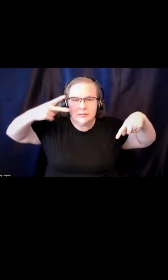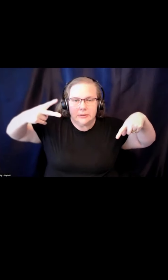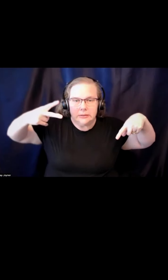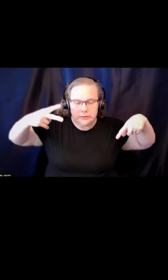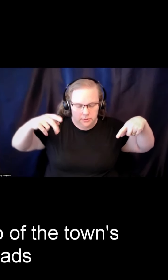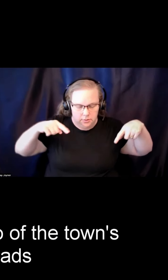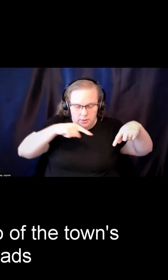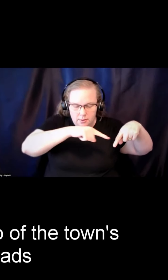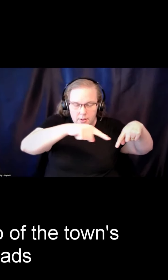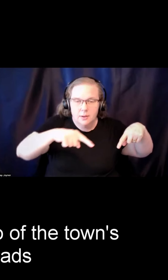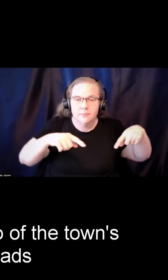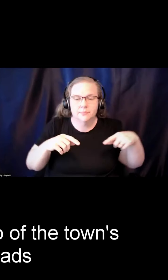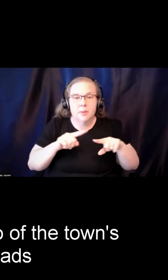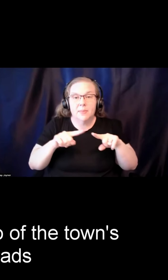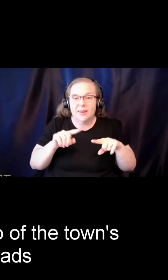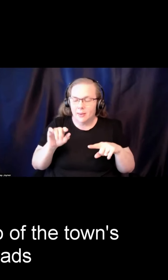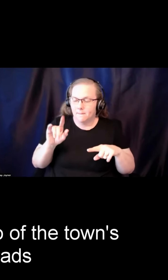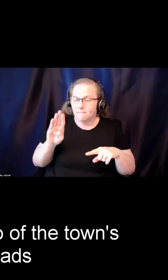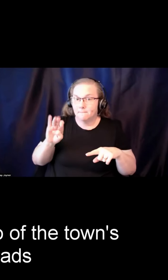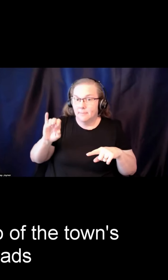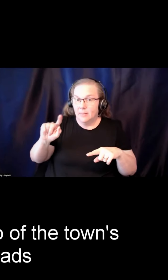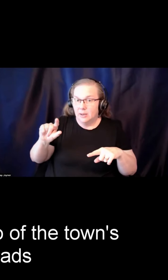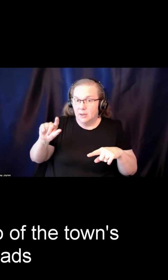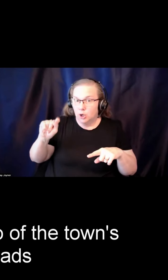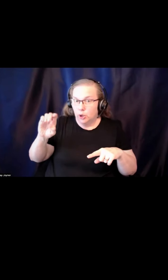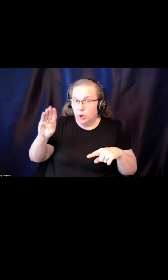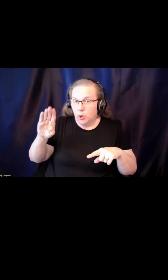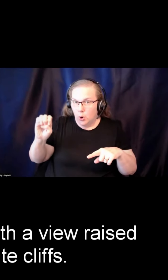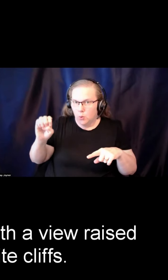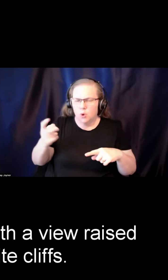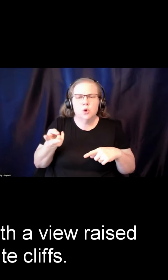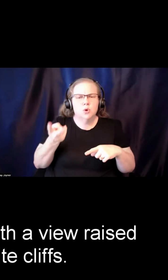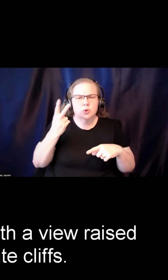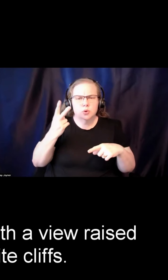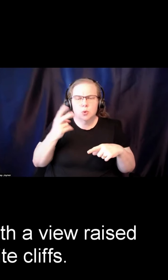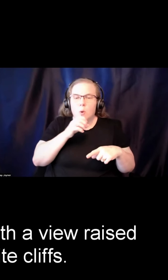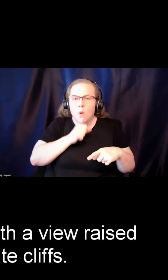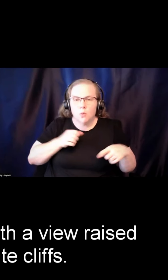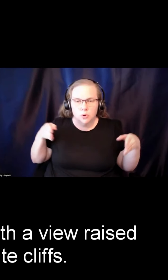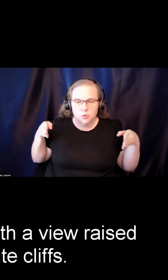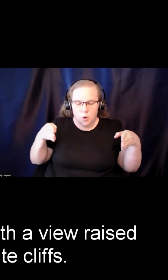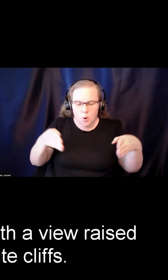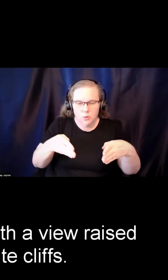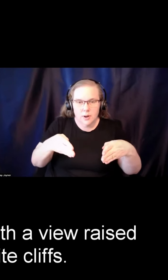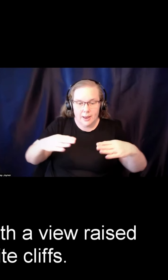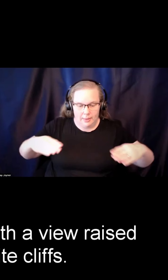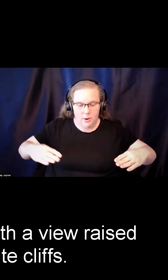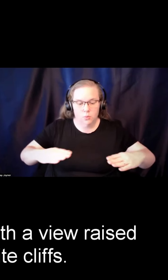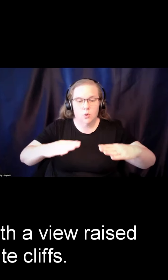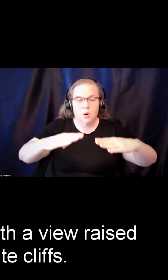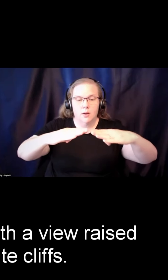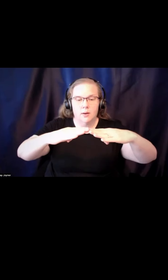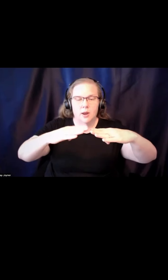coastline. At the big toe, 2 of the town's oldest roads rise toward a park with a view raised high